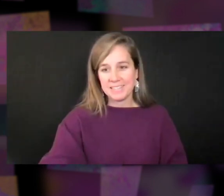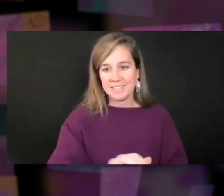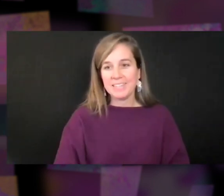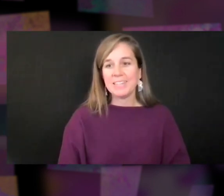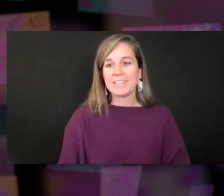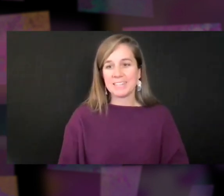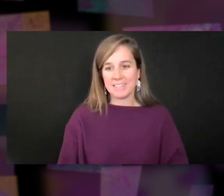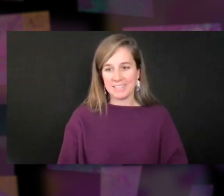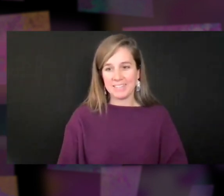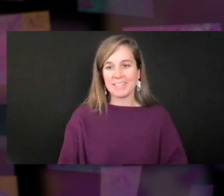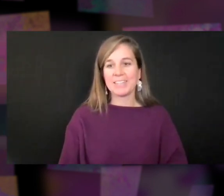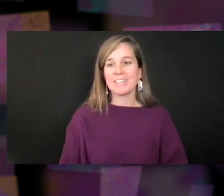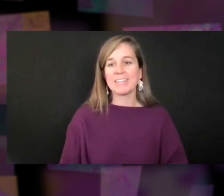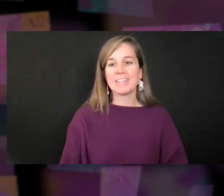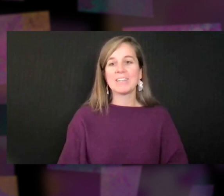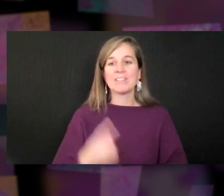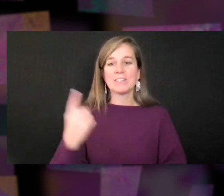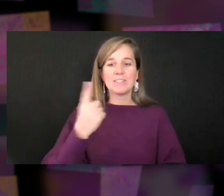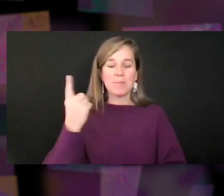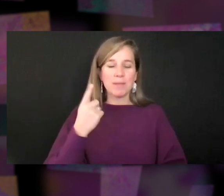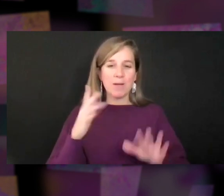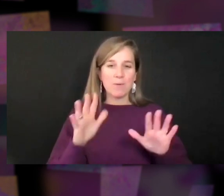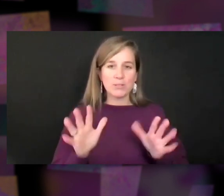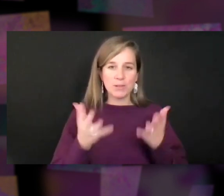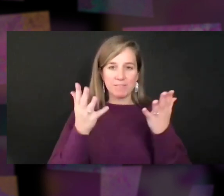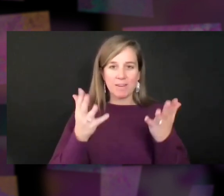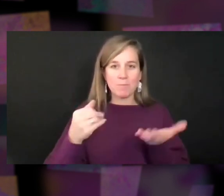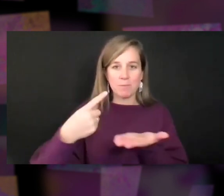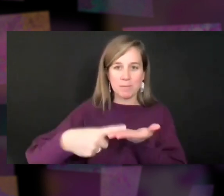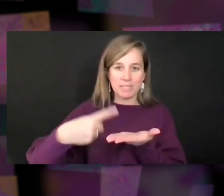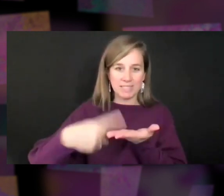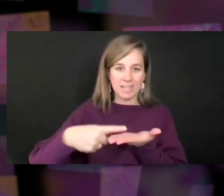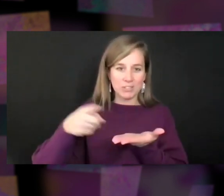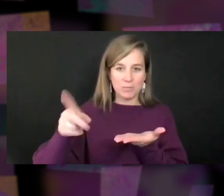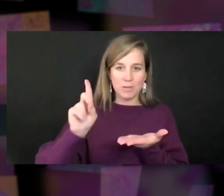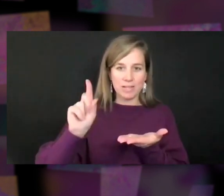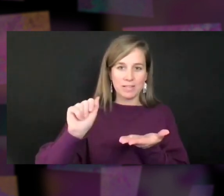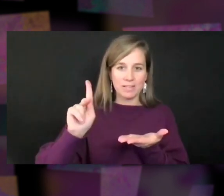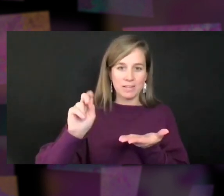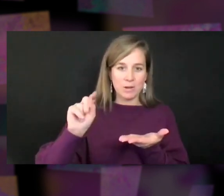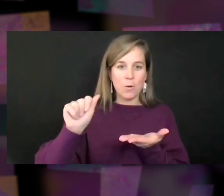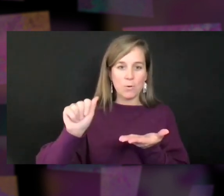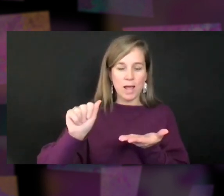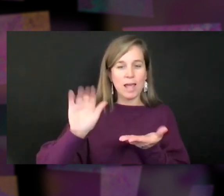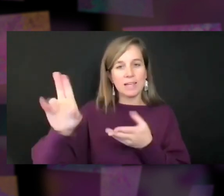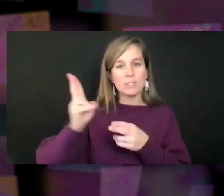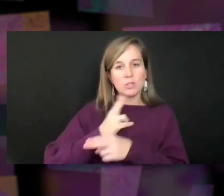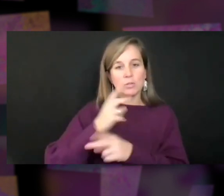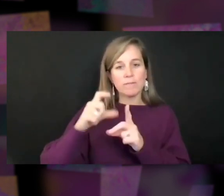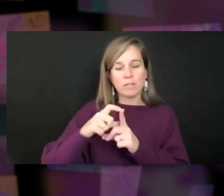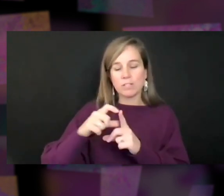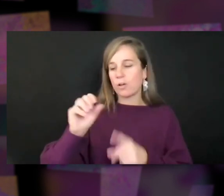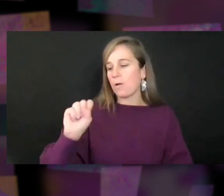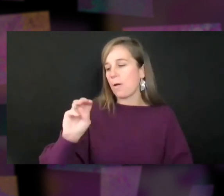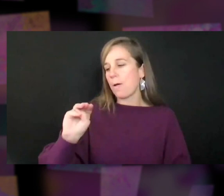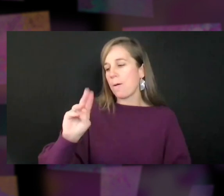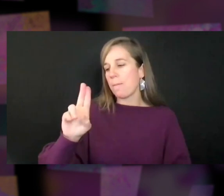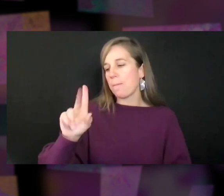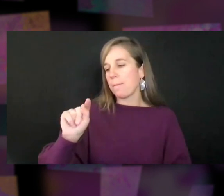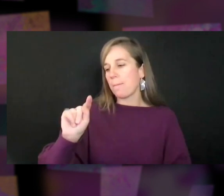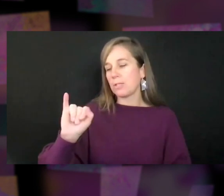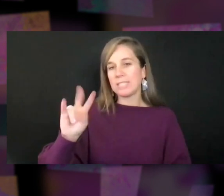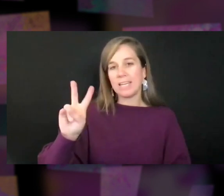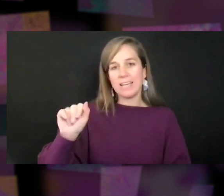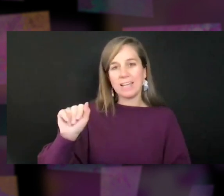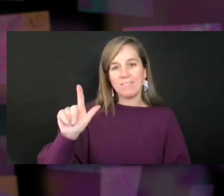So something I want to lift up from the discussion with Dakota is his use of the term multivalence and